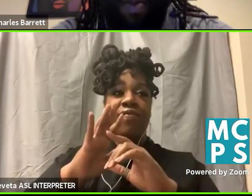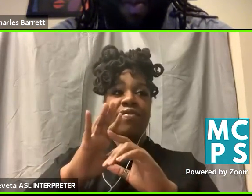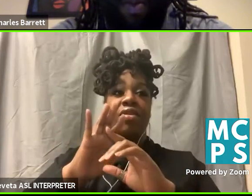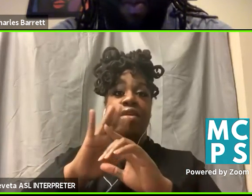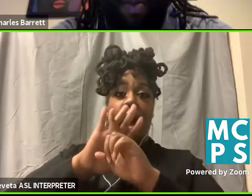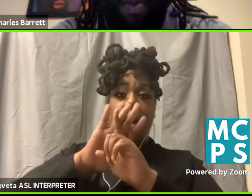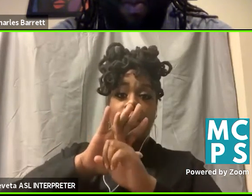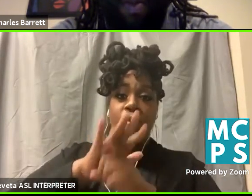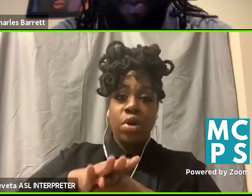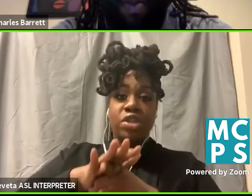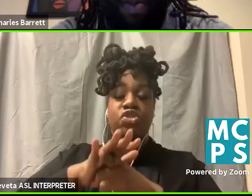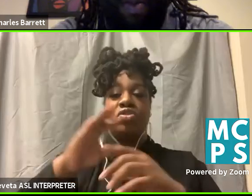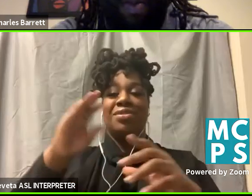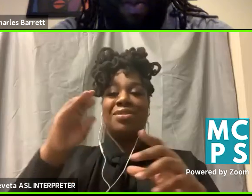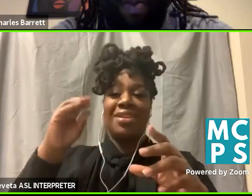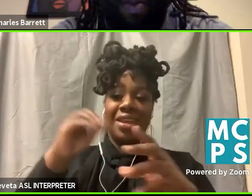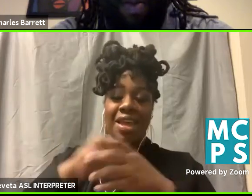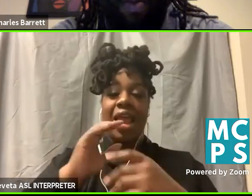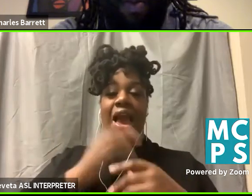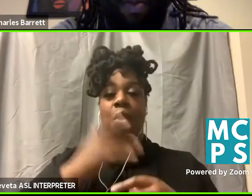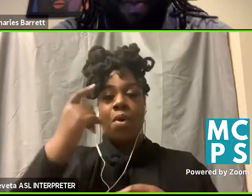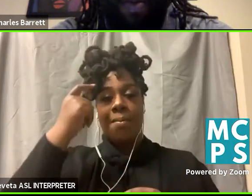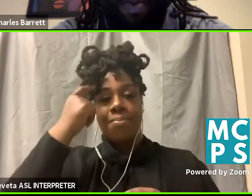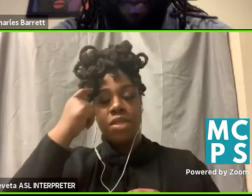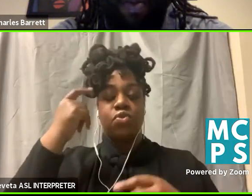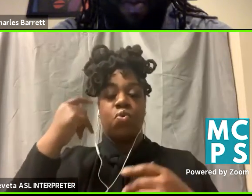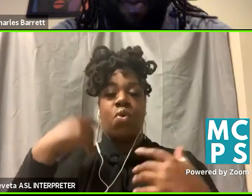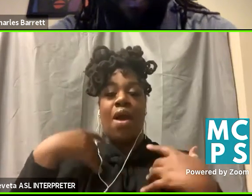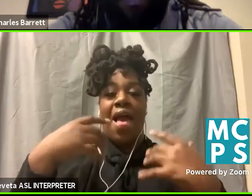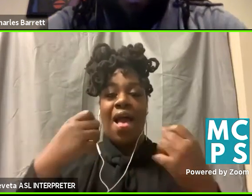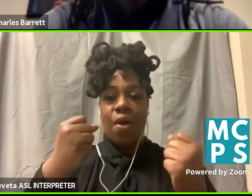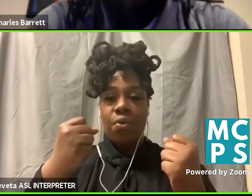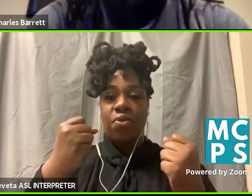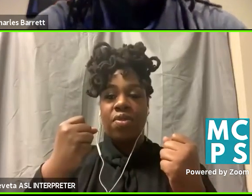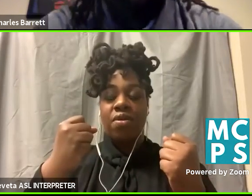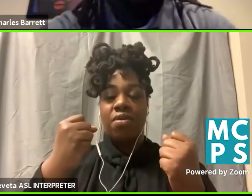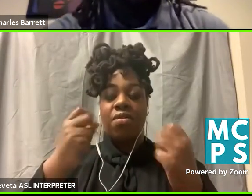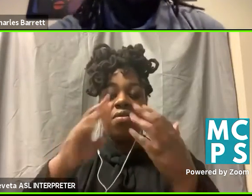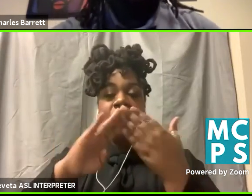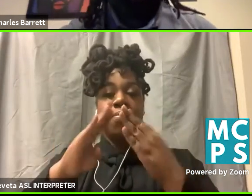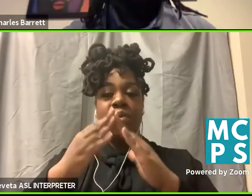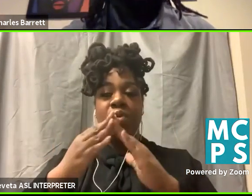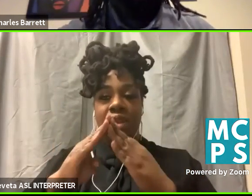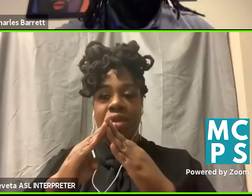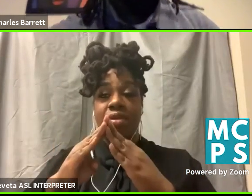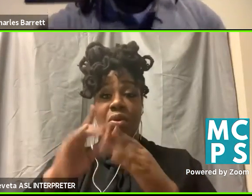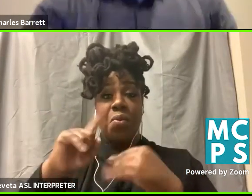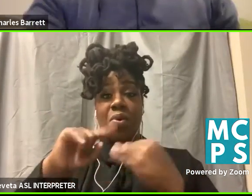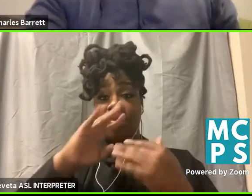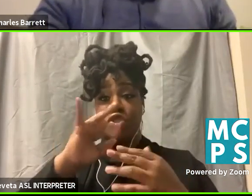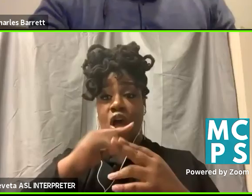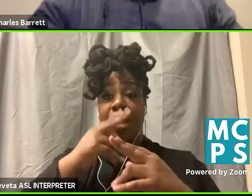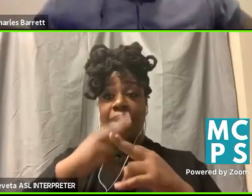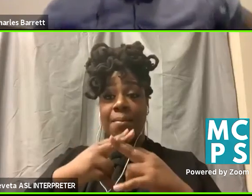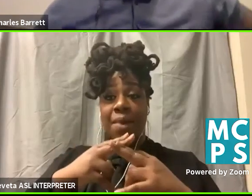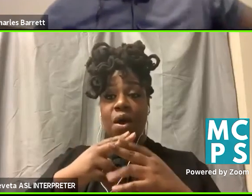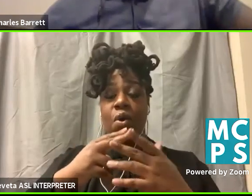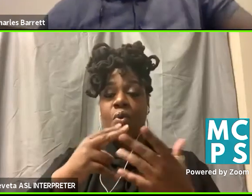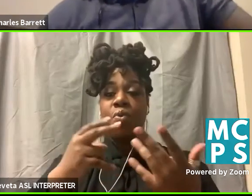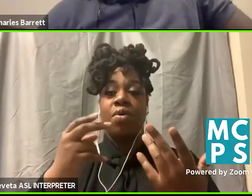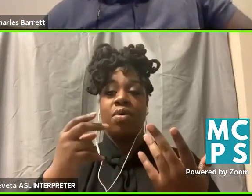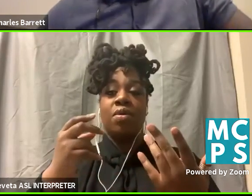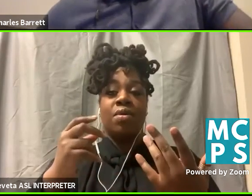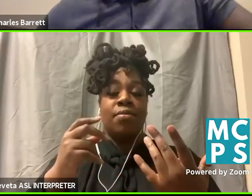our mental health and in our medical community. And when we talked about Tuskegee, you know, similar historical context is really needed